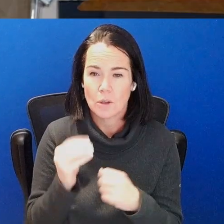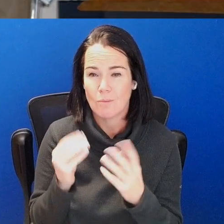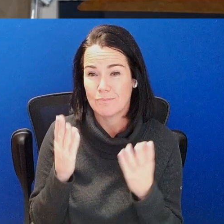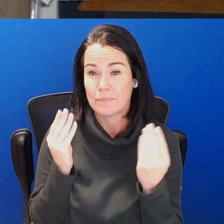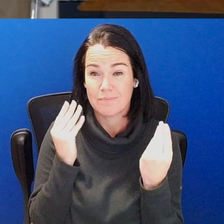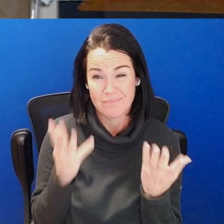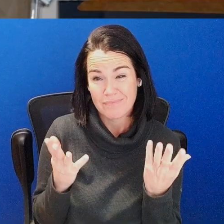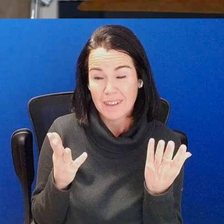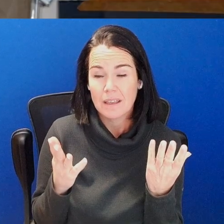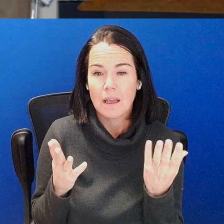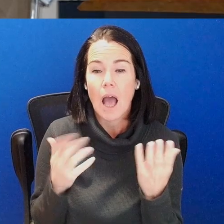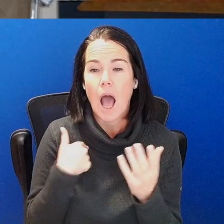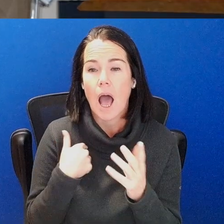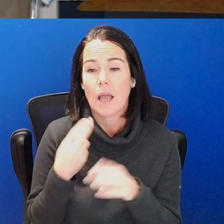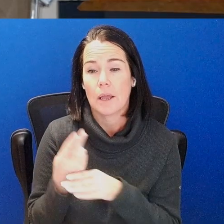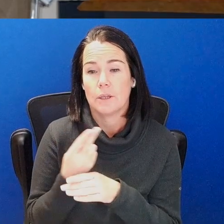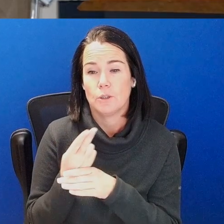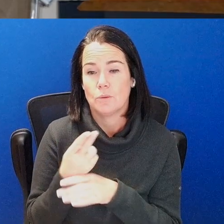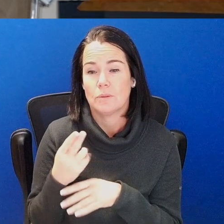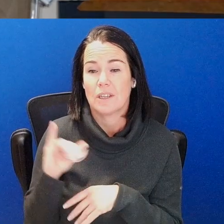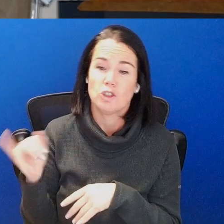a plans